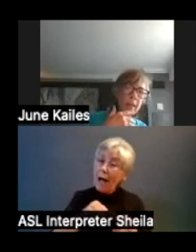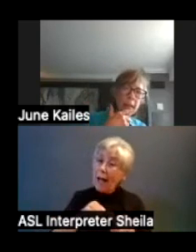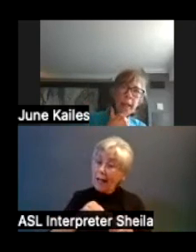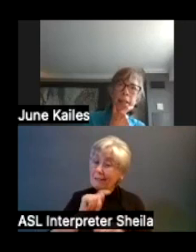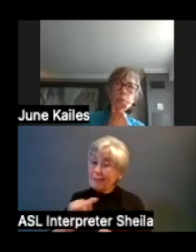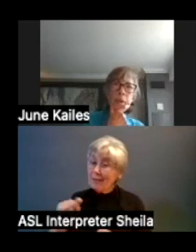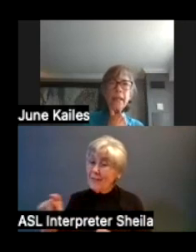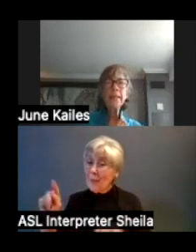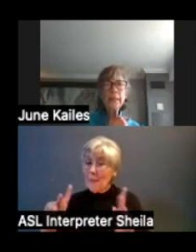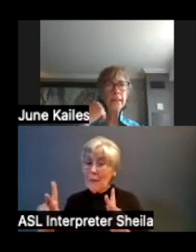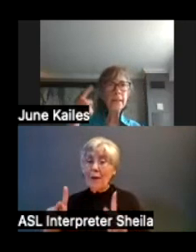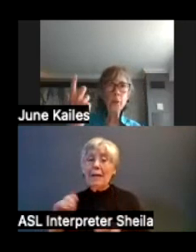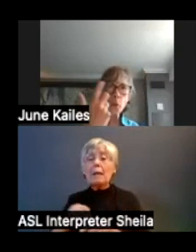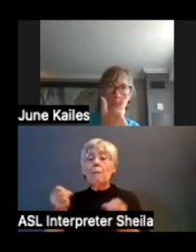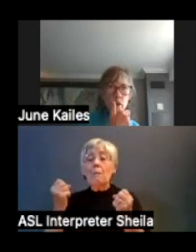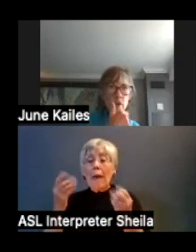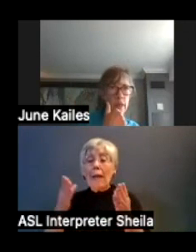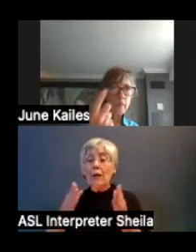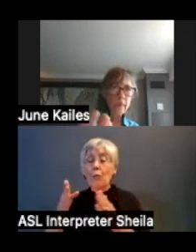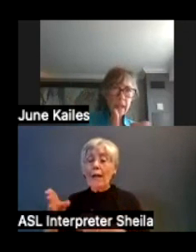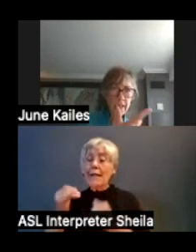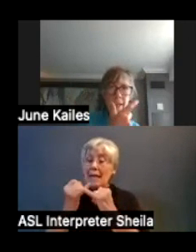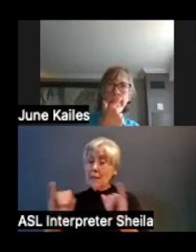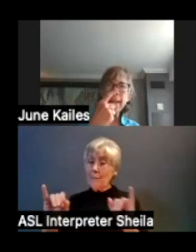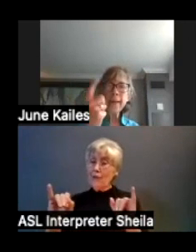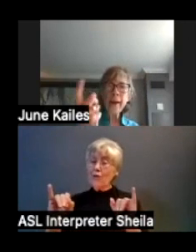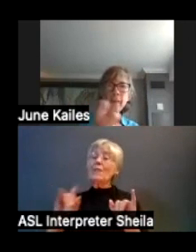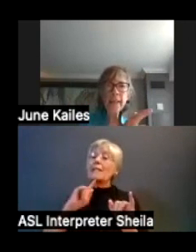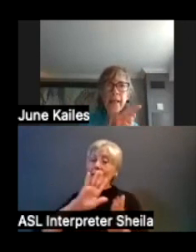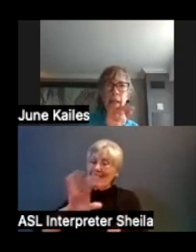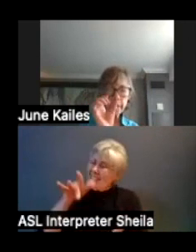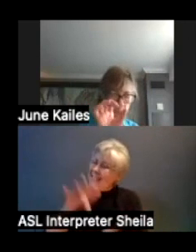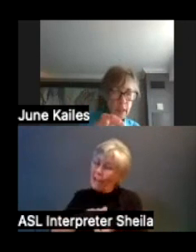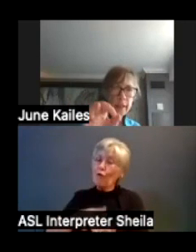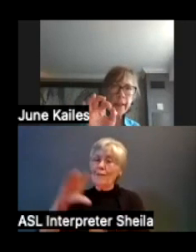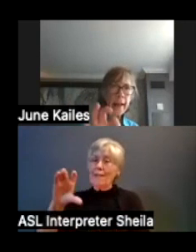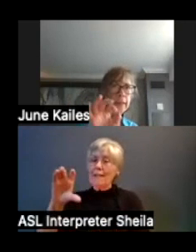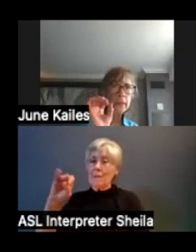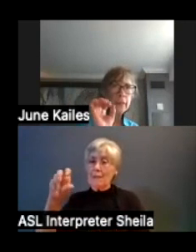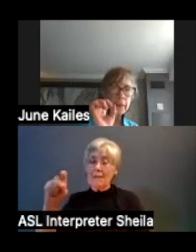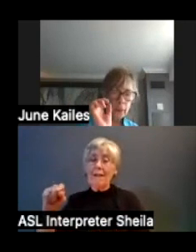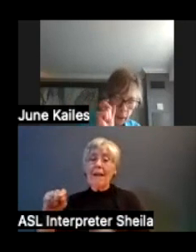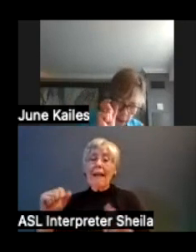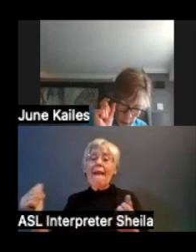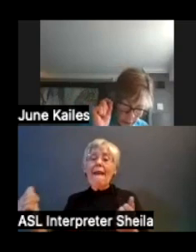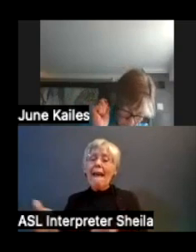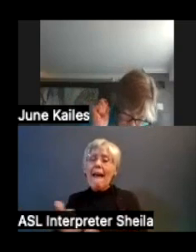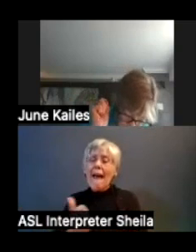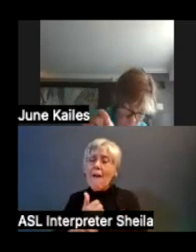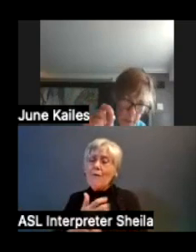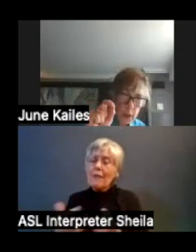ways, independence is the core of CMIST, and everything else communicates